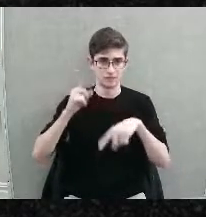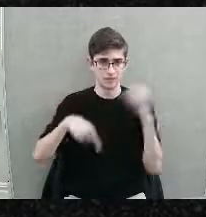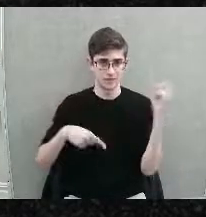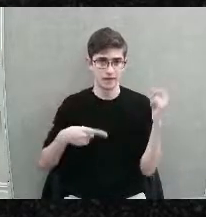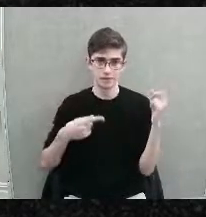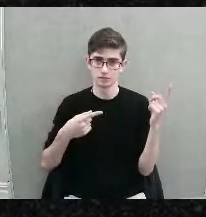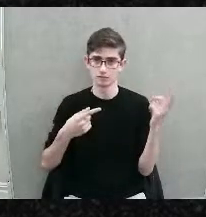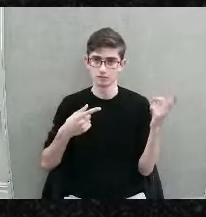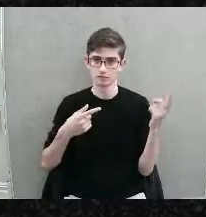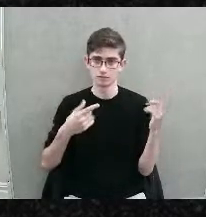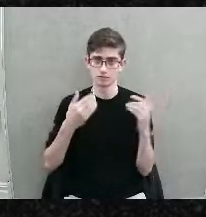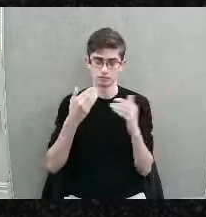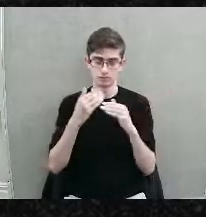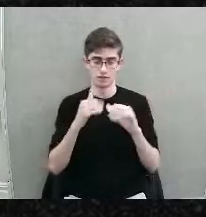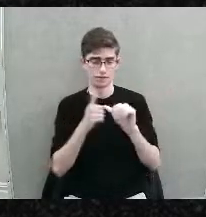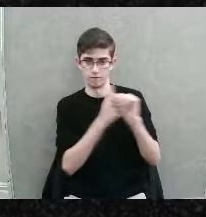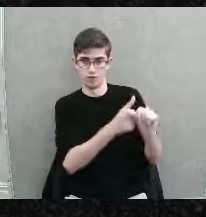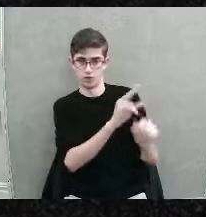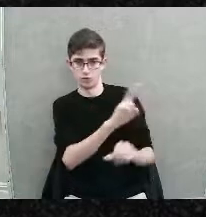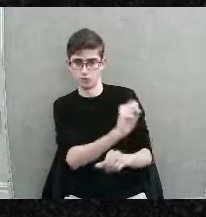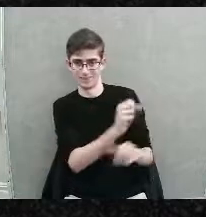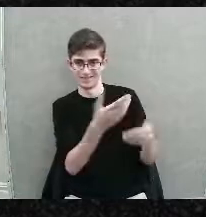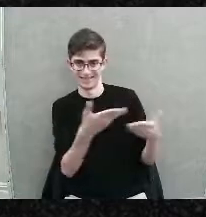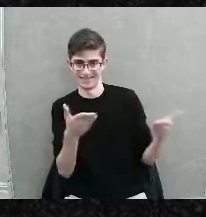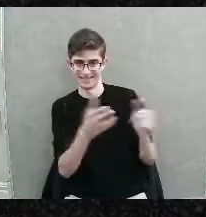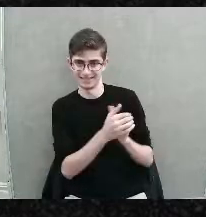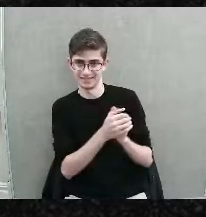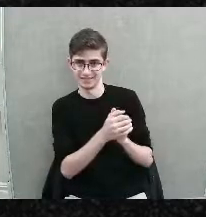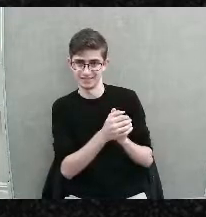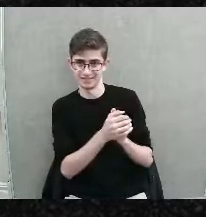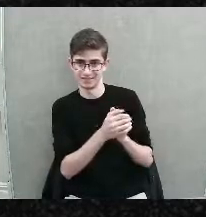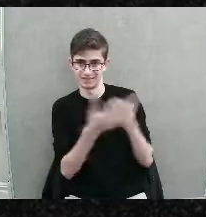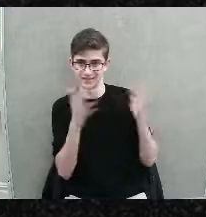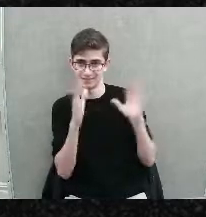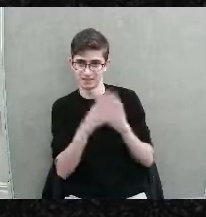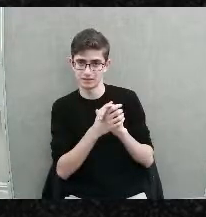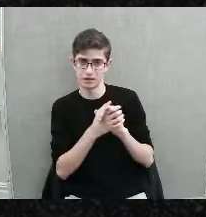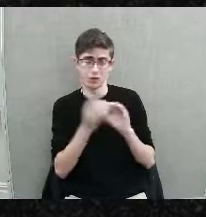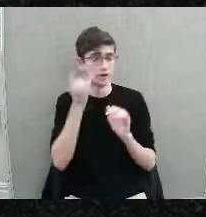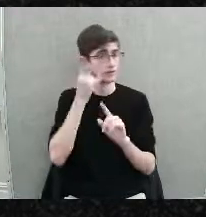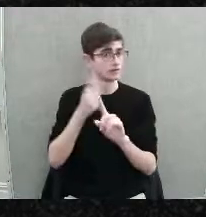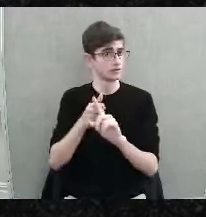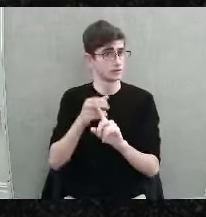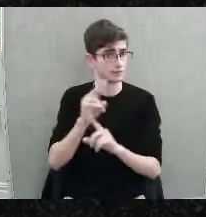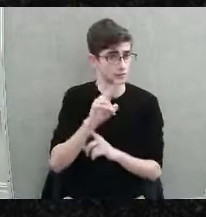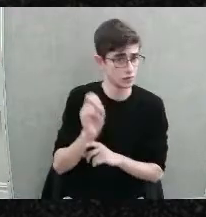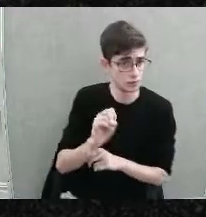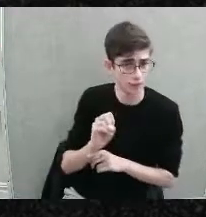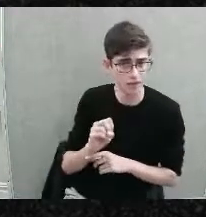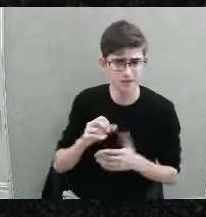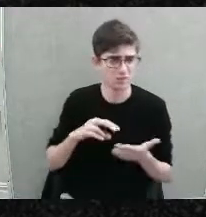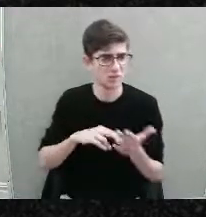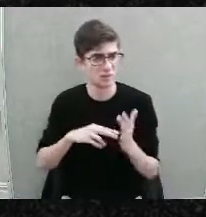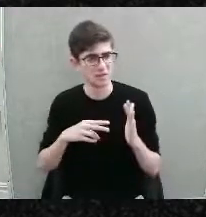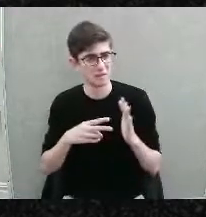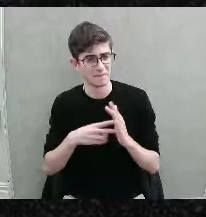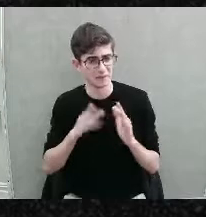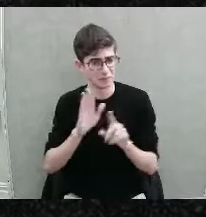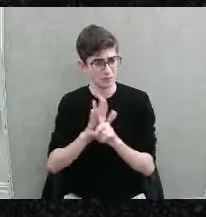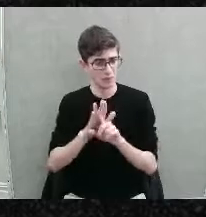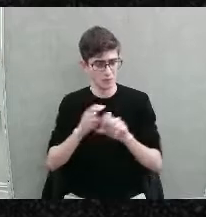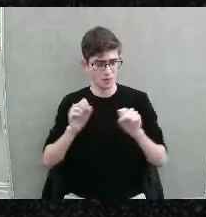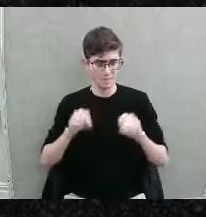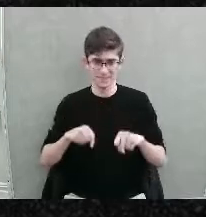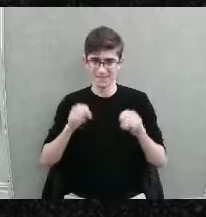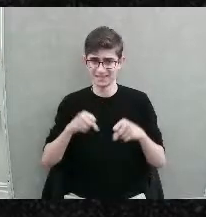So when you are a possession of the United States and you are the United States, what does it mean about your ability to stay safe and